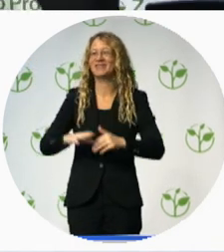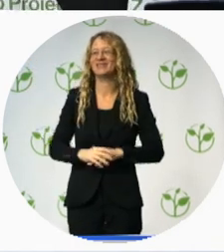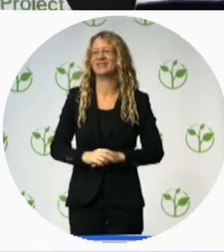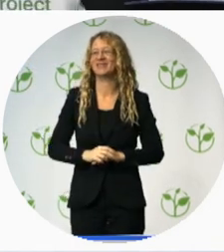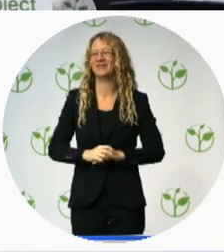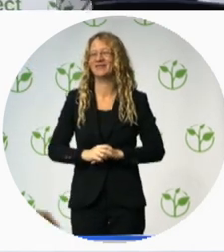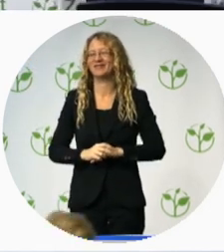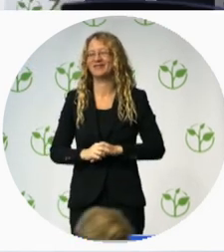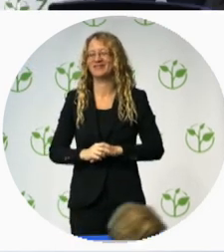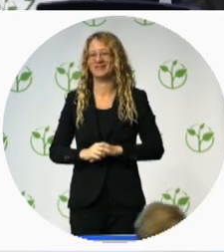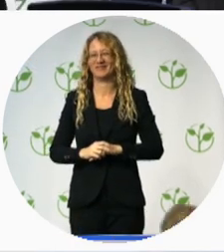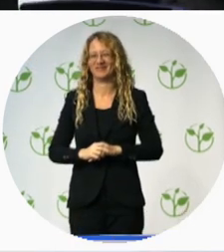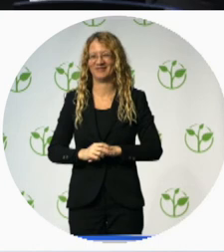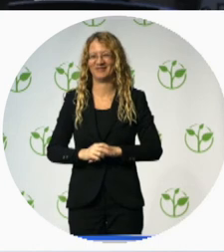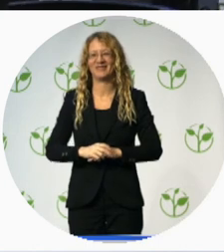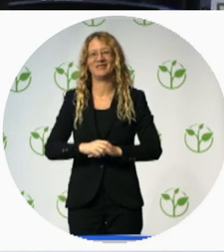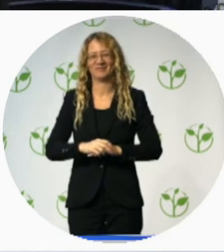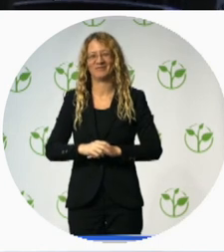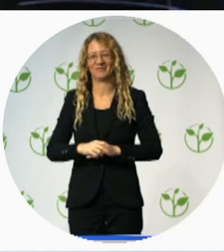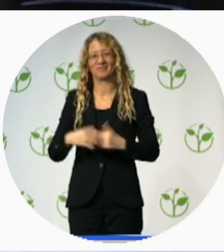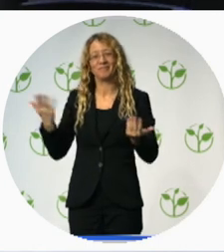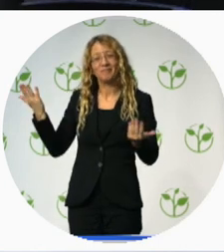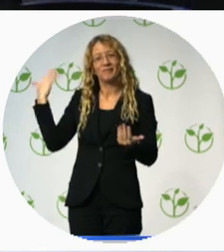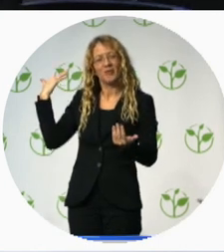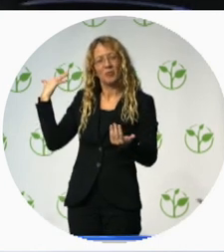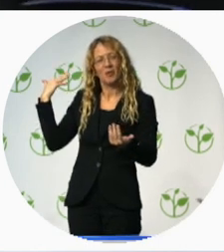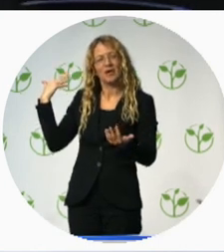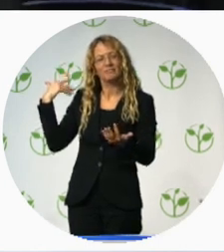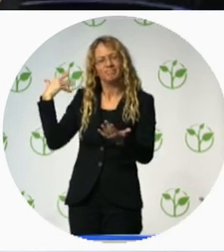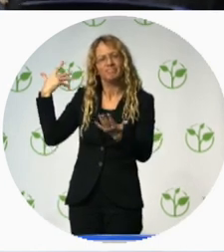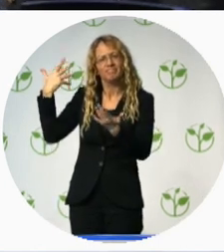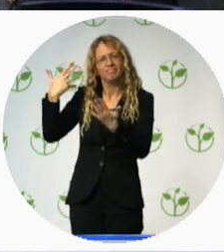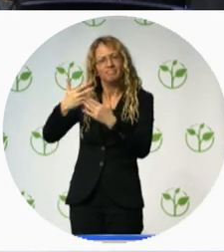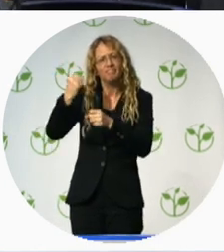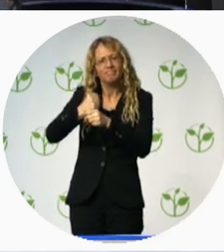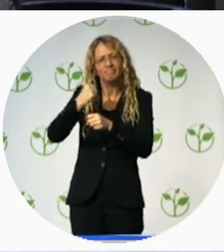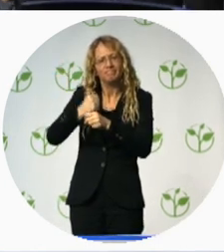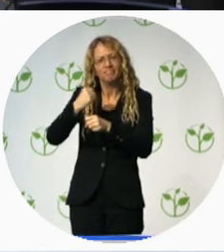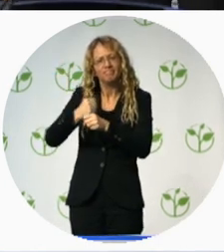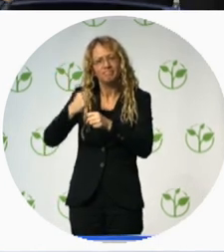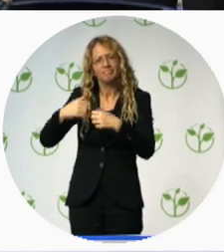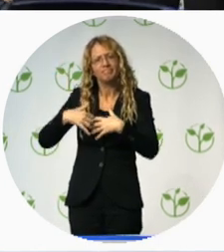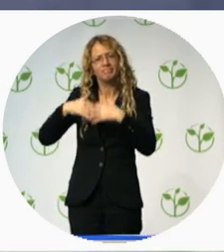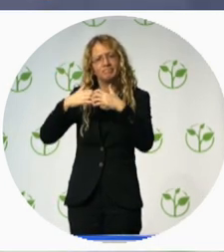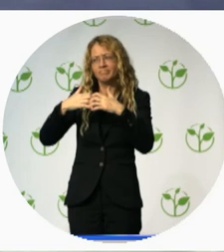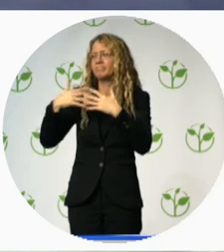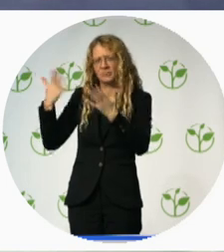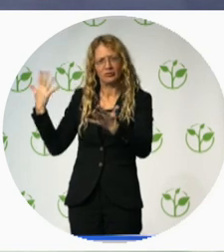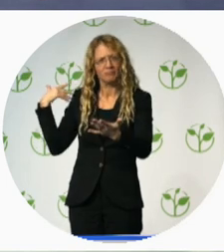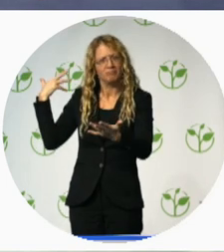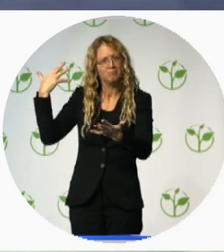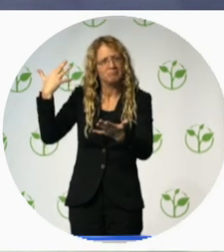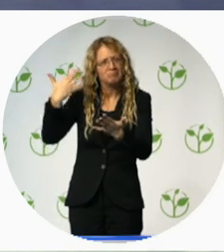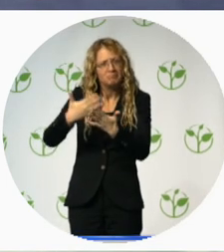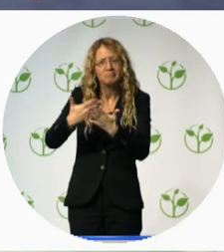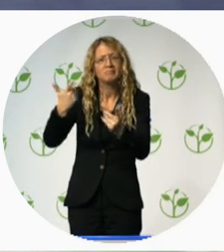in 2000 and based in Santiago de Chile, works to promote physical and digital accessibility for people with disabilities.